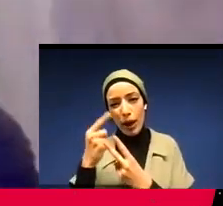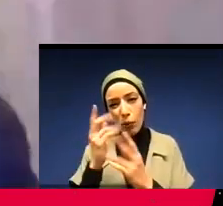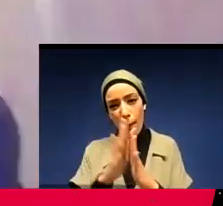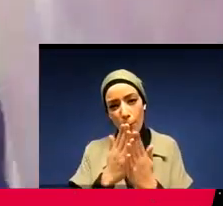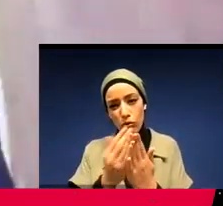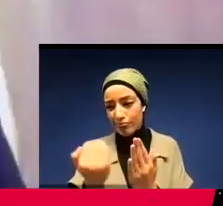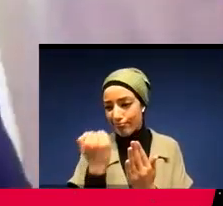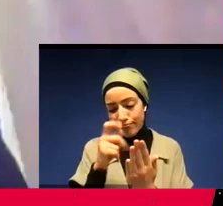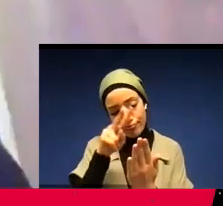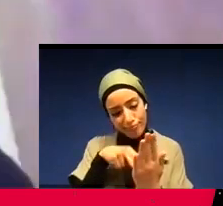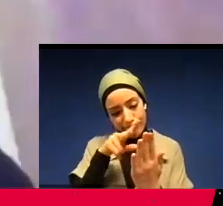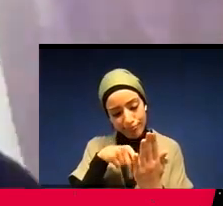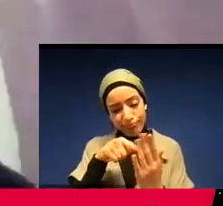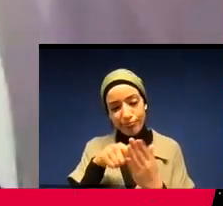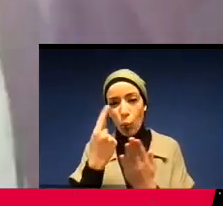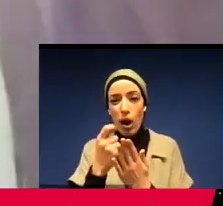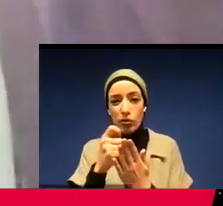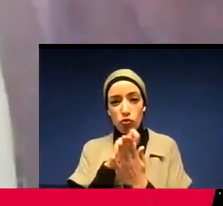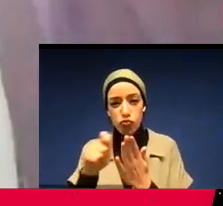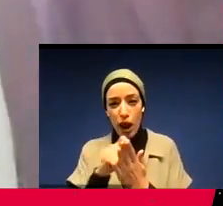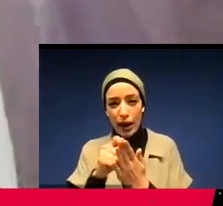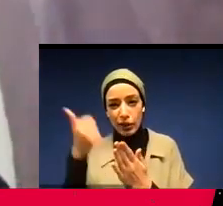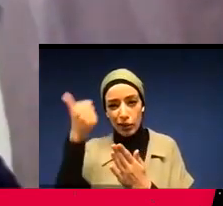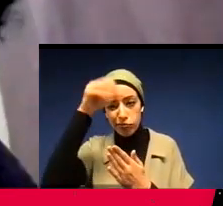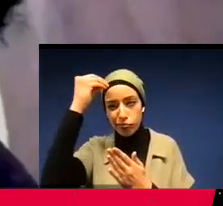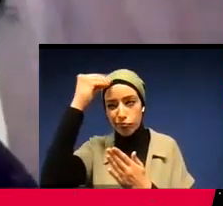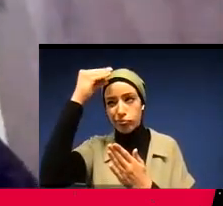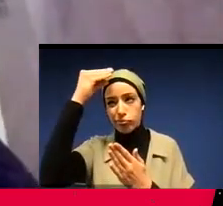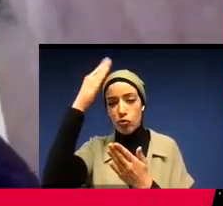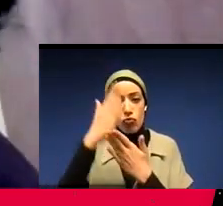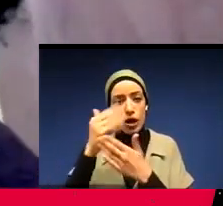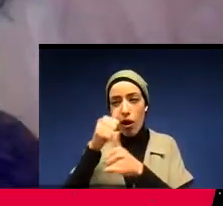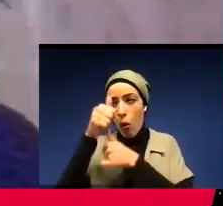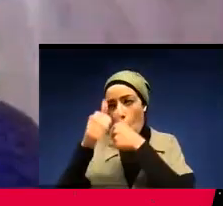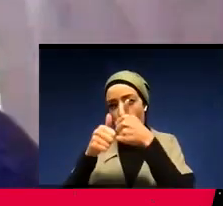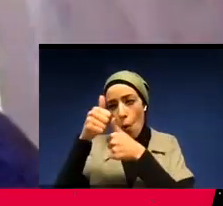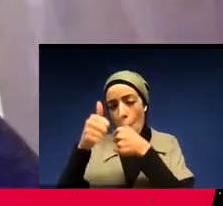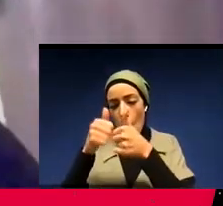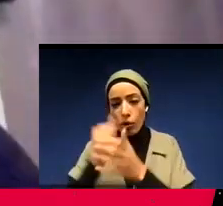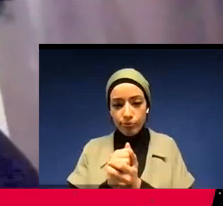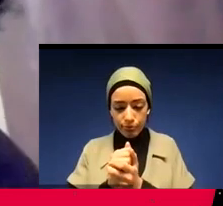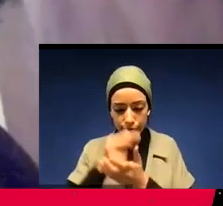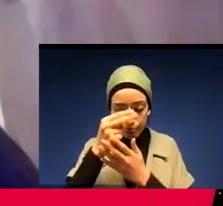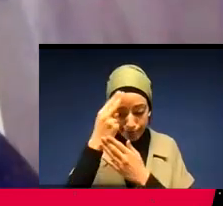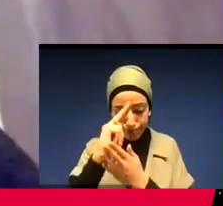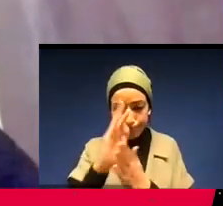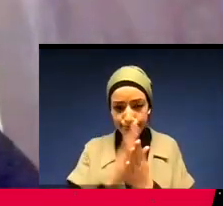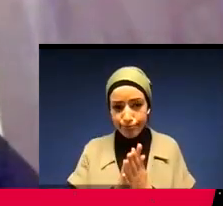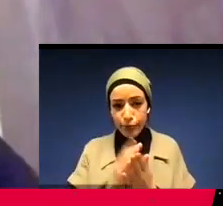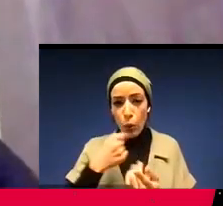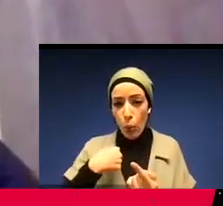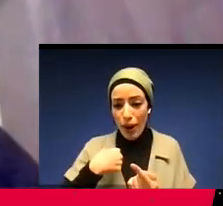revisited a text recently that a writer and academic that I greatly admire, Graham Chesters, contributed